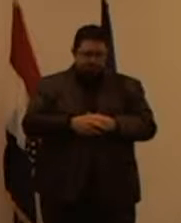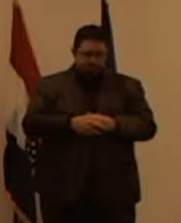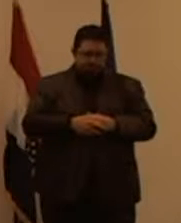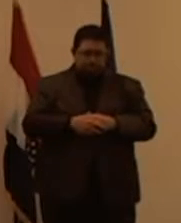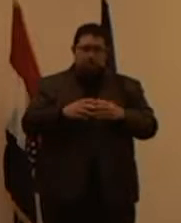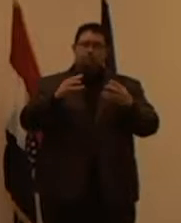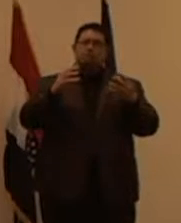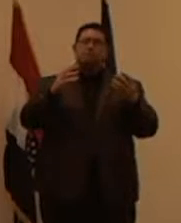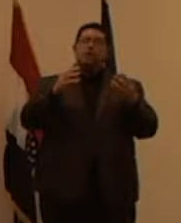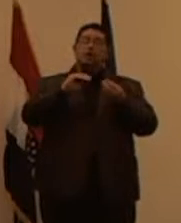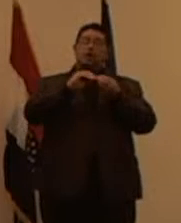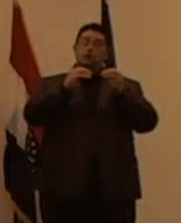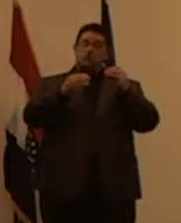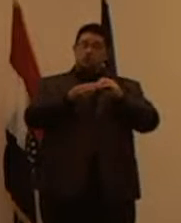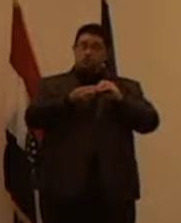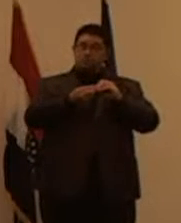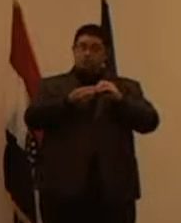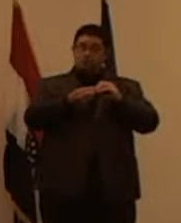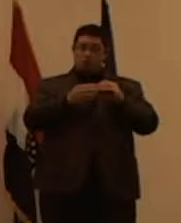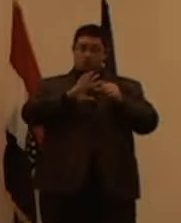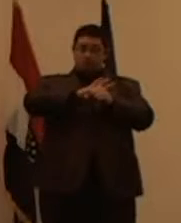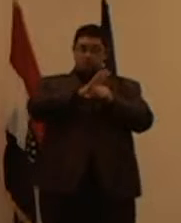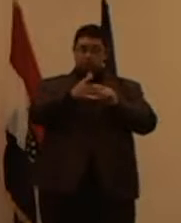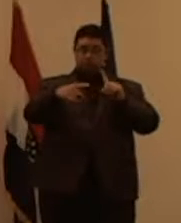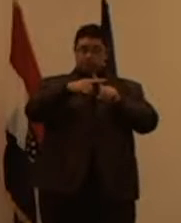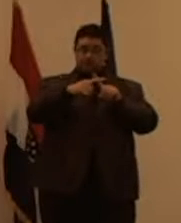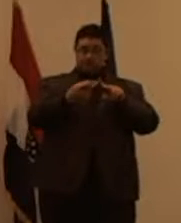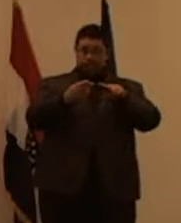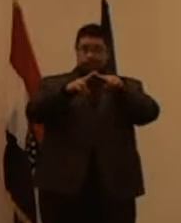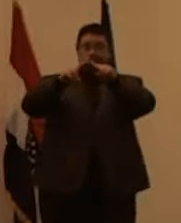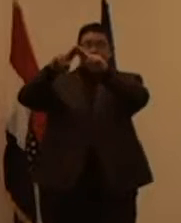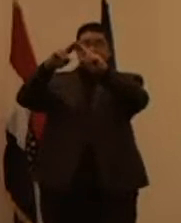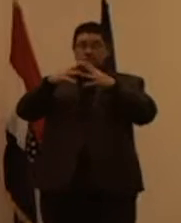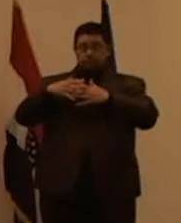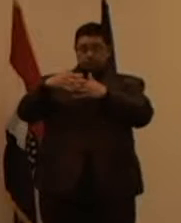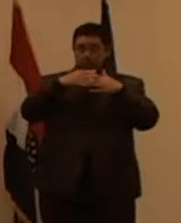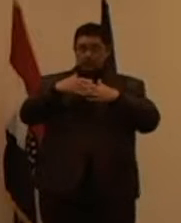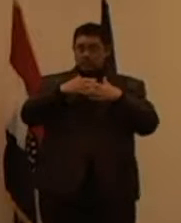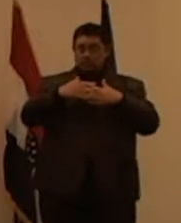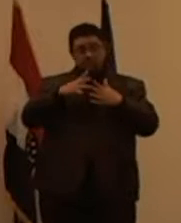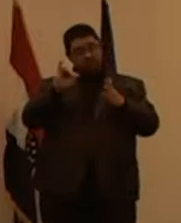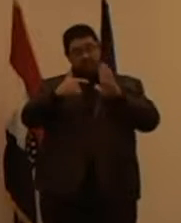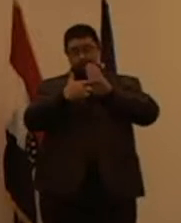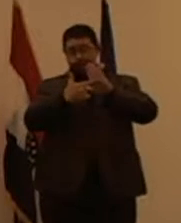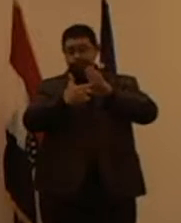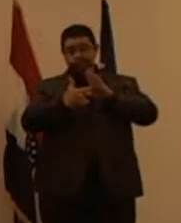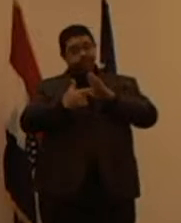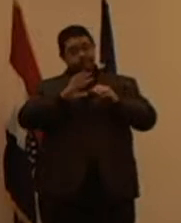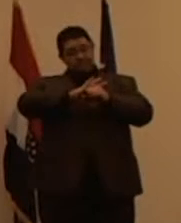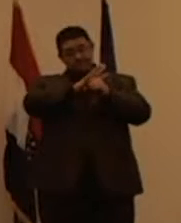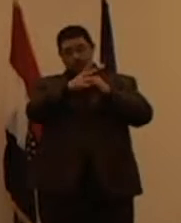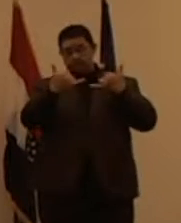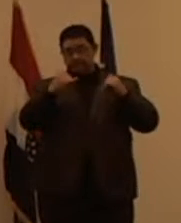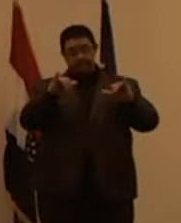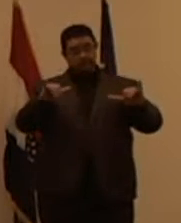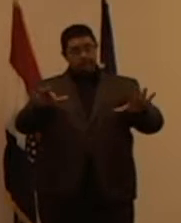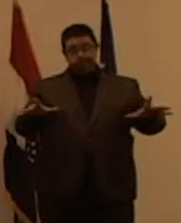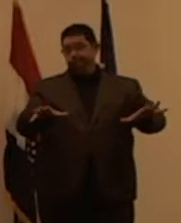The number of cases increasing across our country demonstrates that this virus is still very present in our communities. And